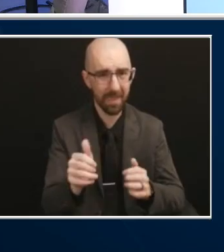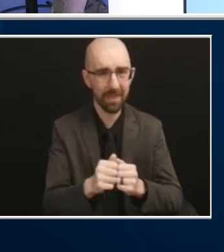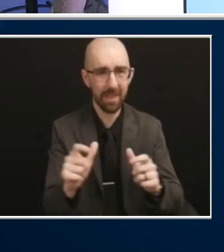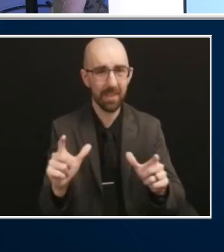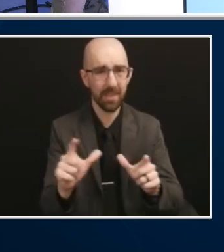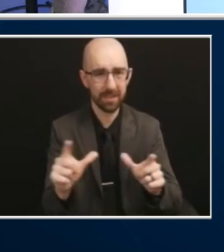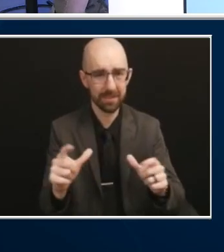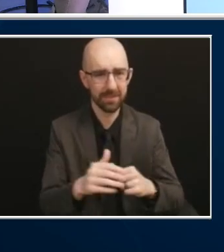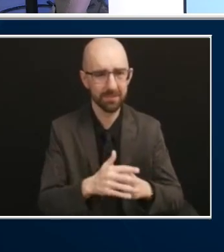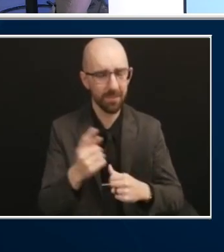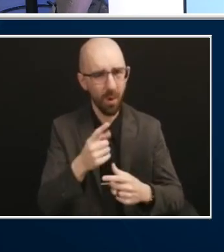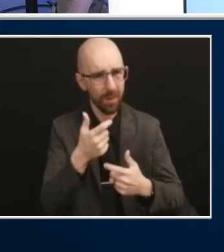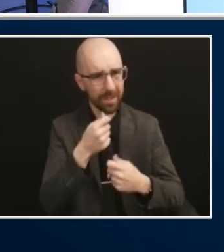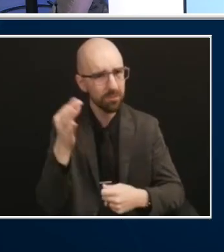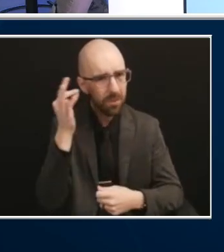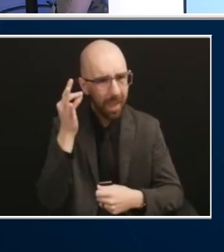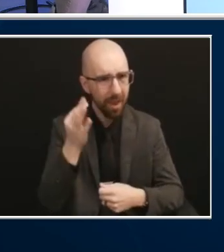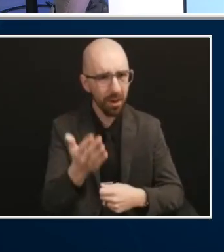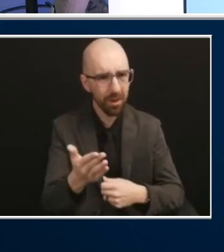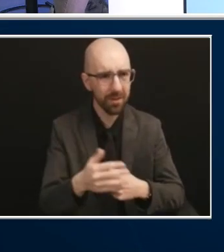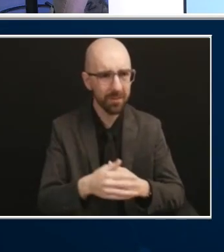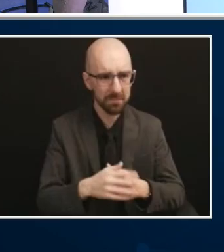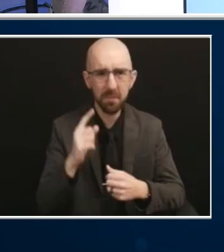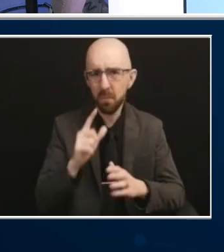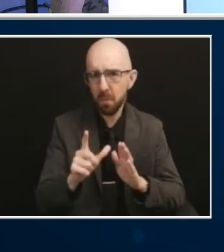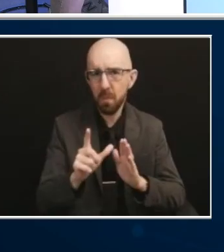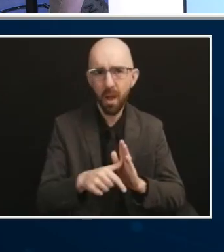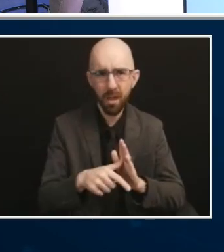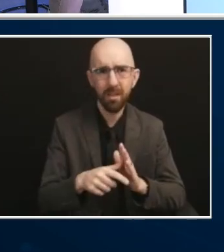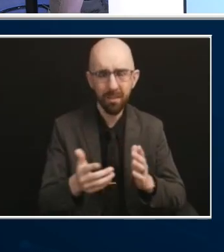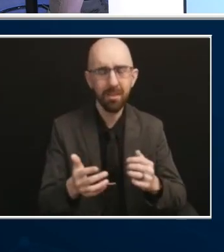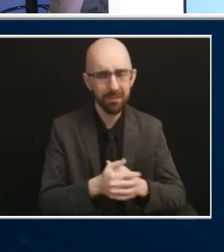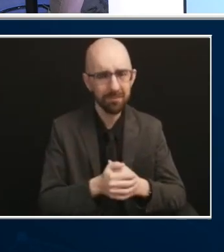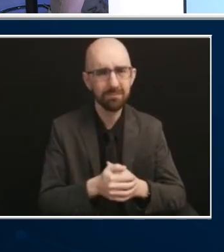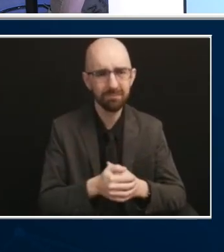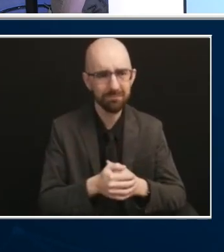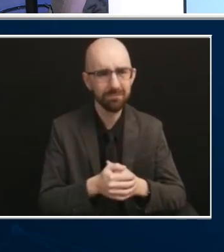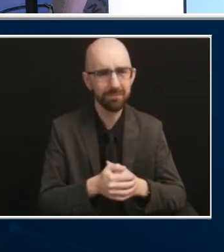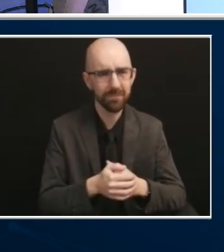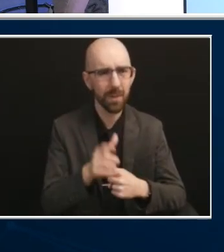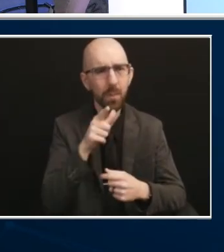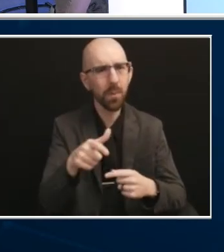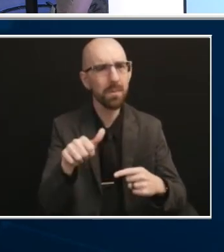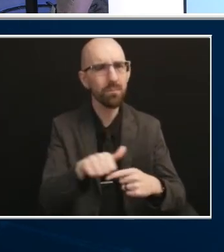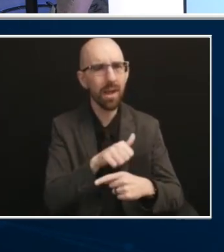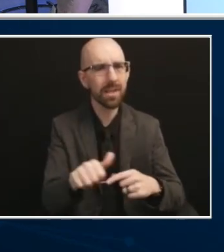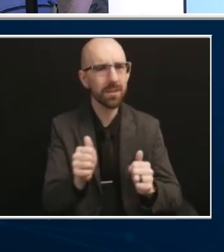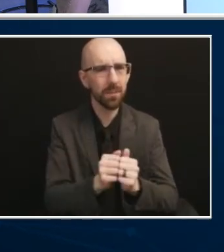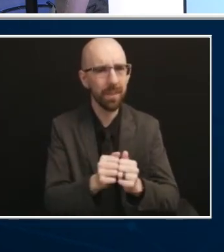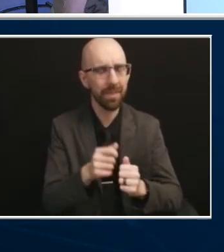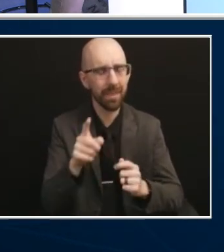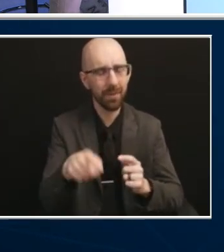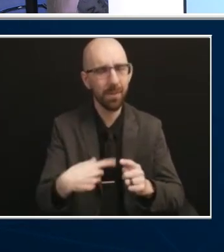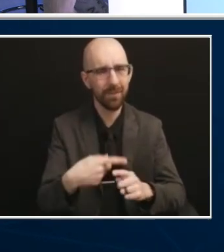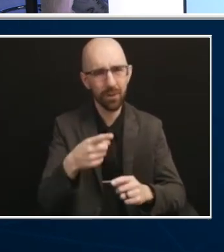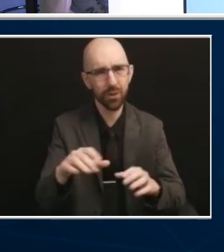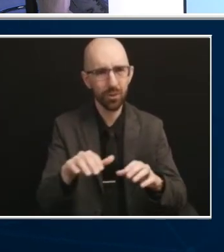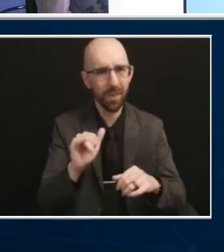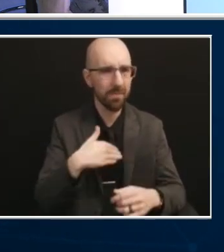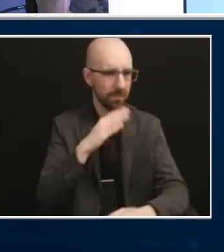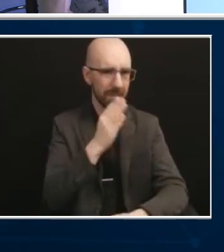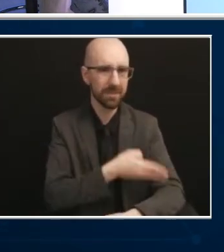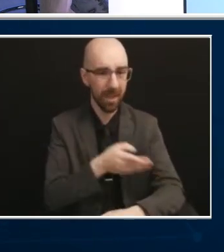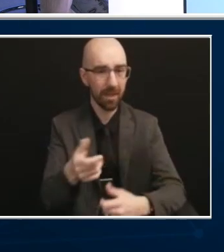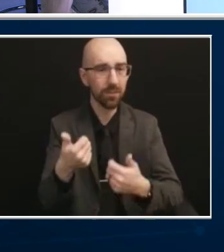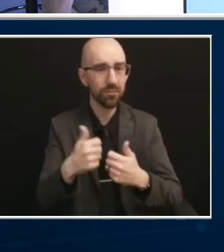been into hair? For a while. Uh-huh. Who do you practice on when you're doing that? Because my son was trying and he